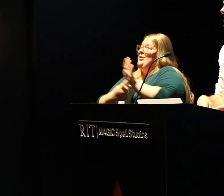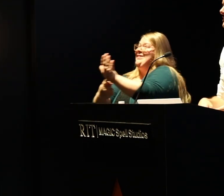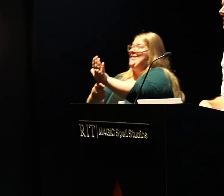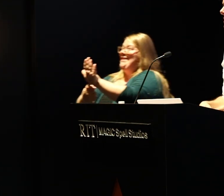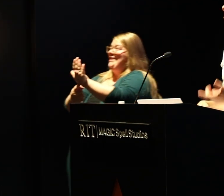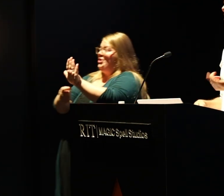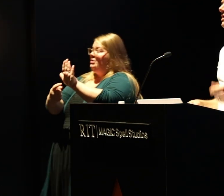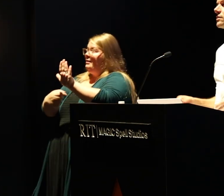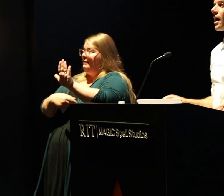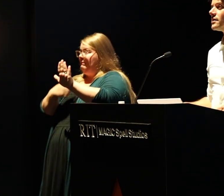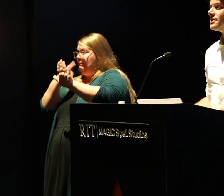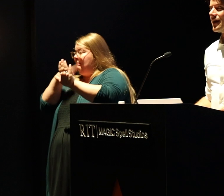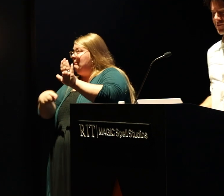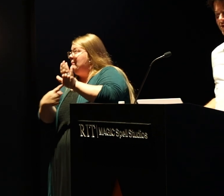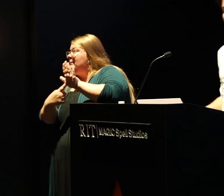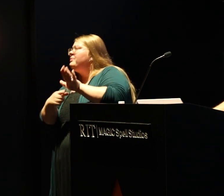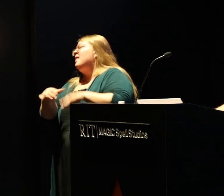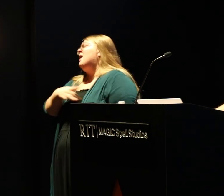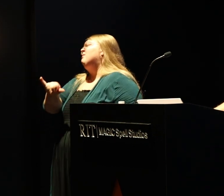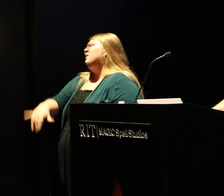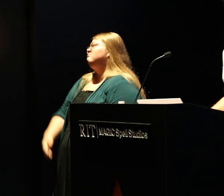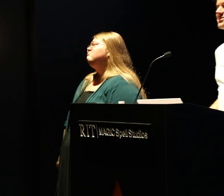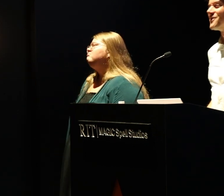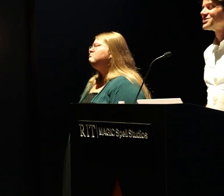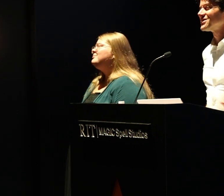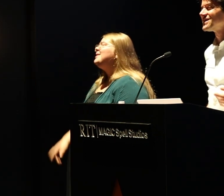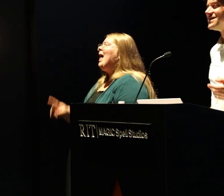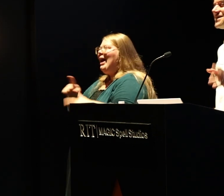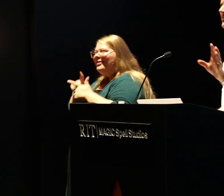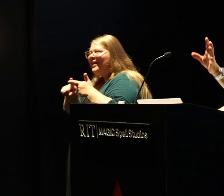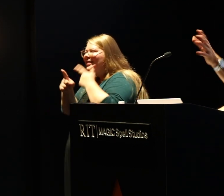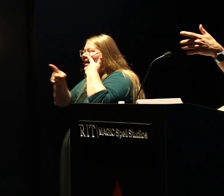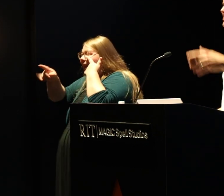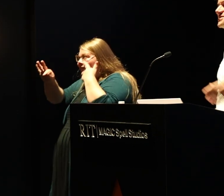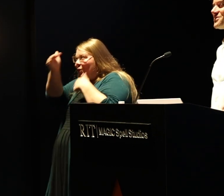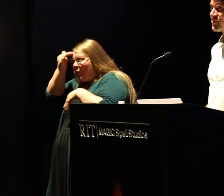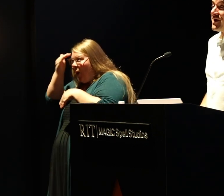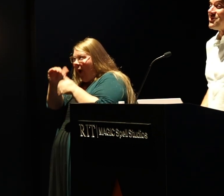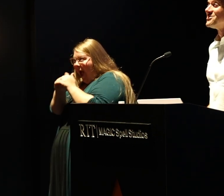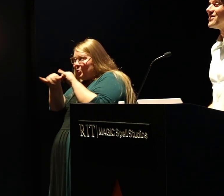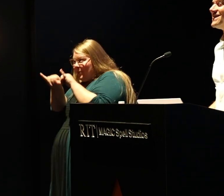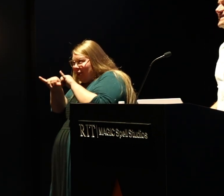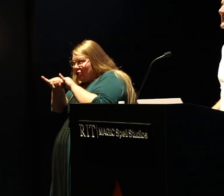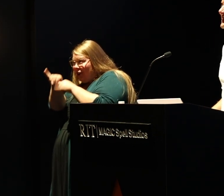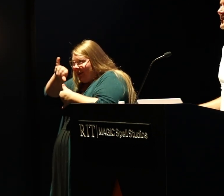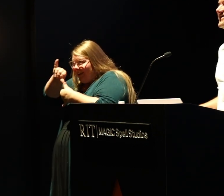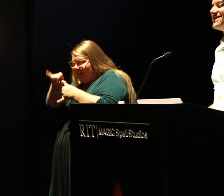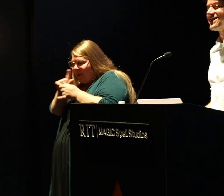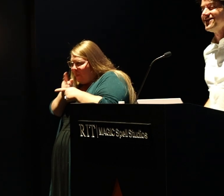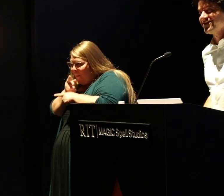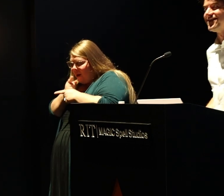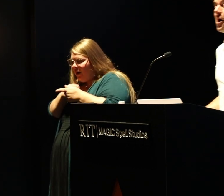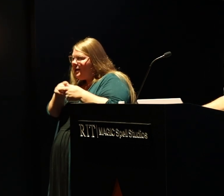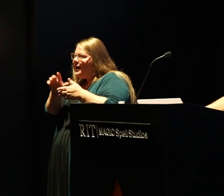we did this? They'll like that a lot. And then when they find that you know how to dimension it and do elevations and stuff, they'll make you do it.